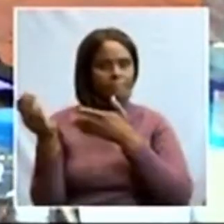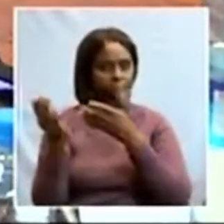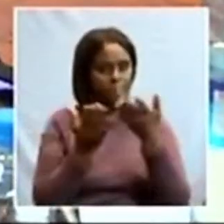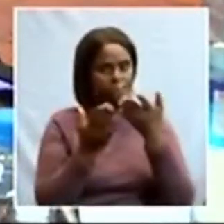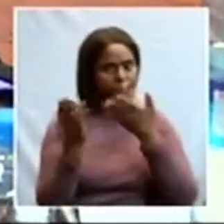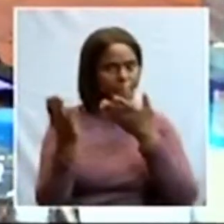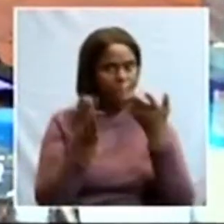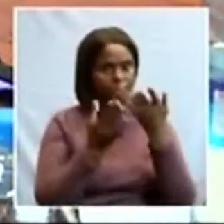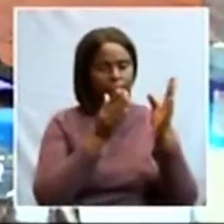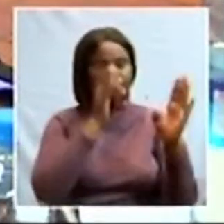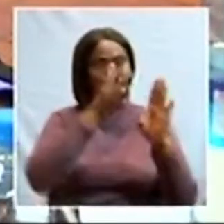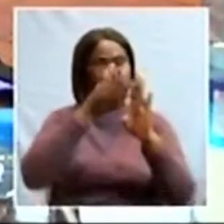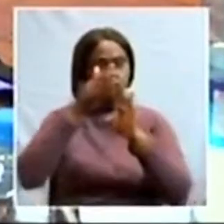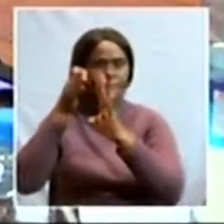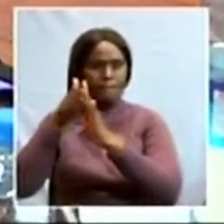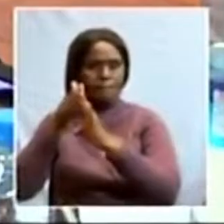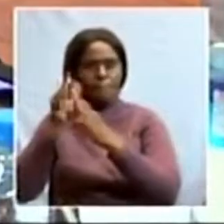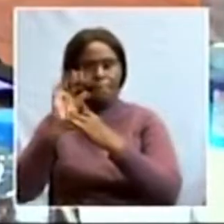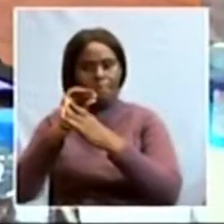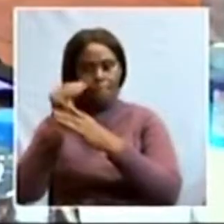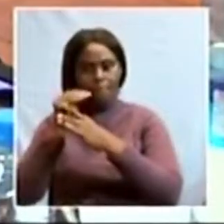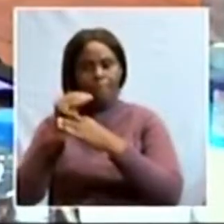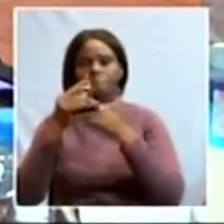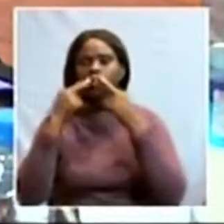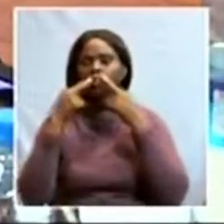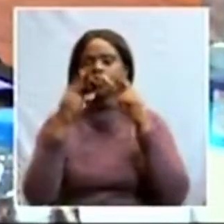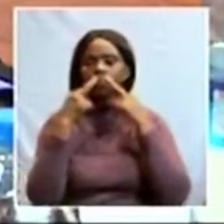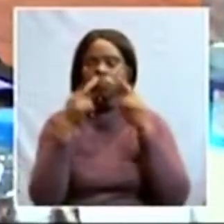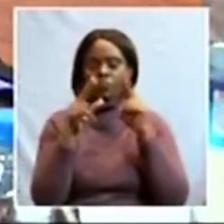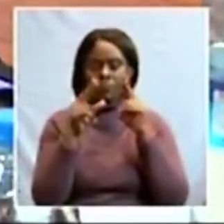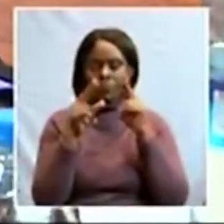deliverable targets or outputs.